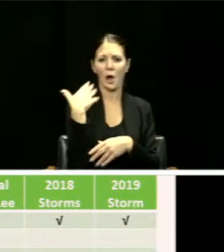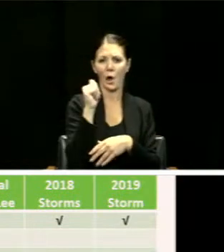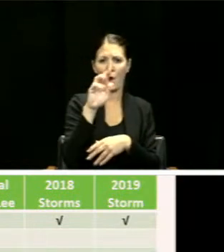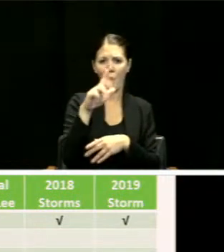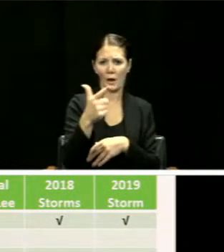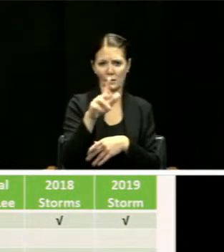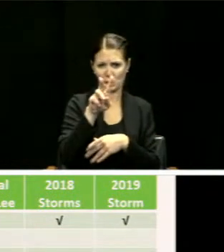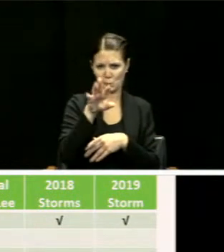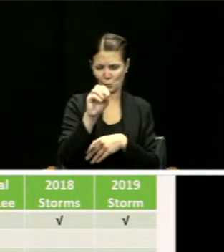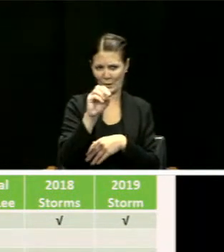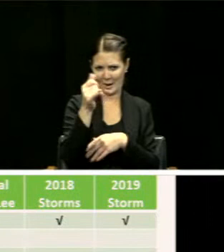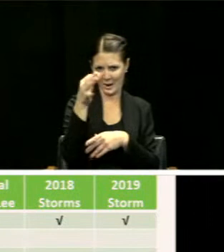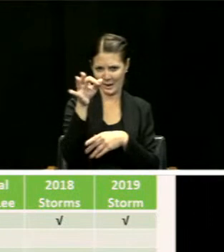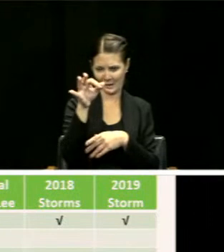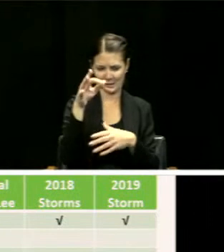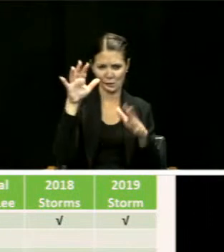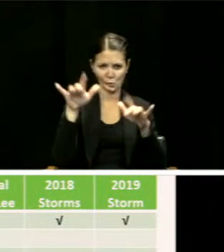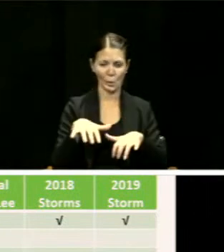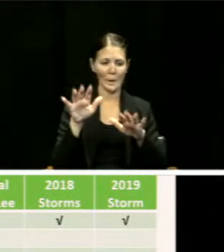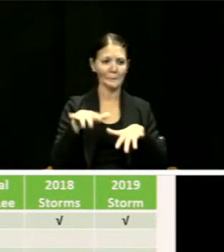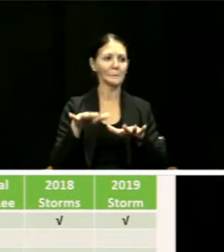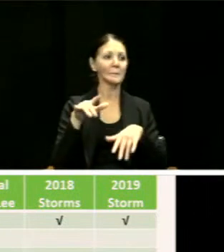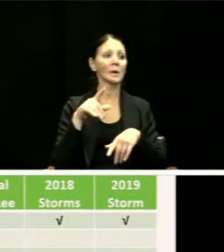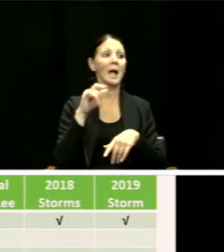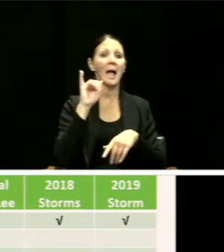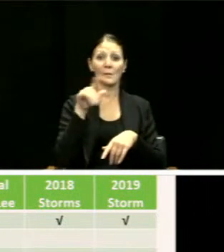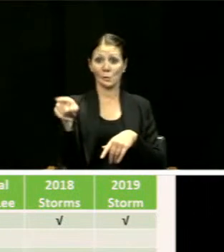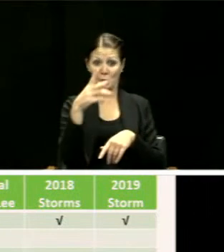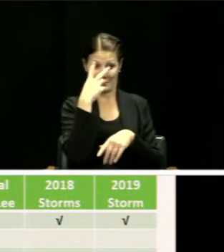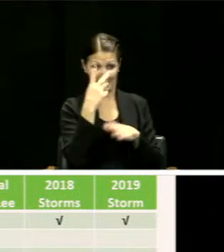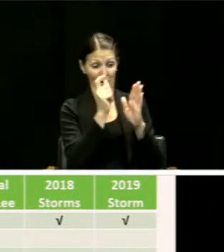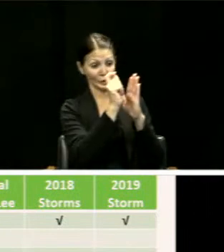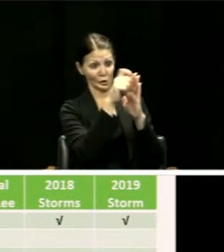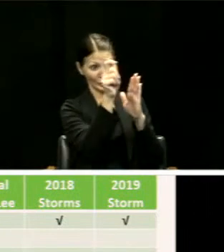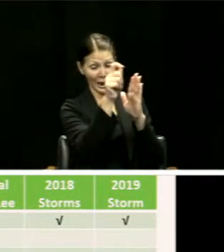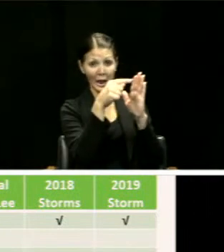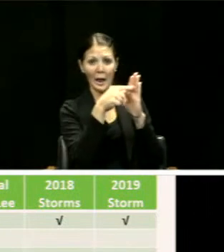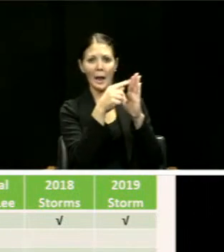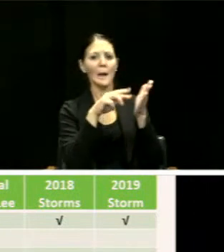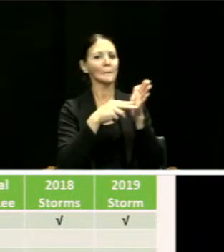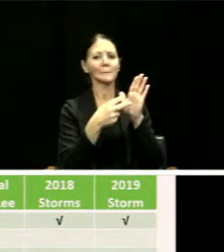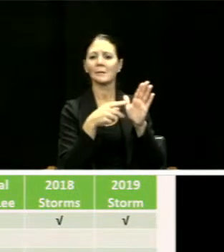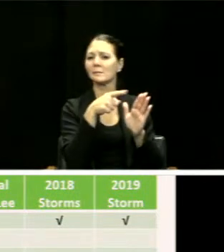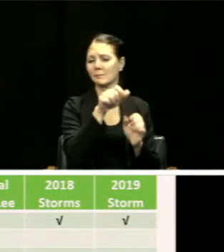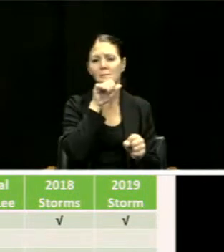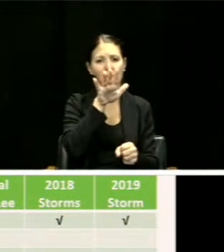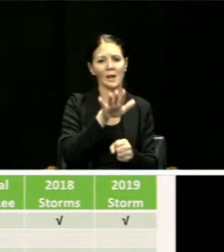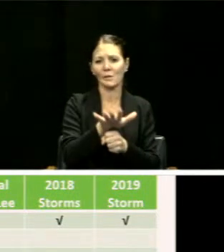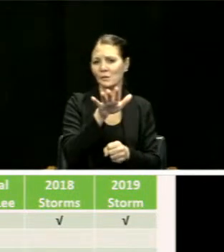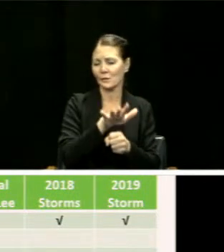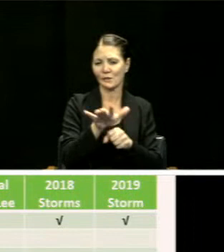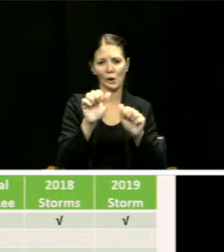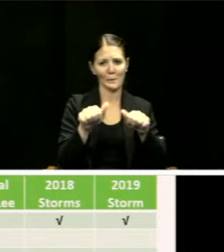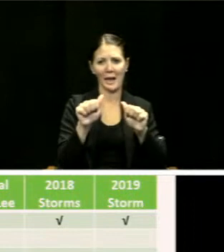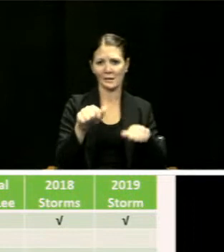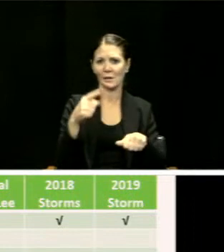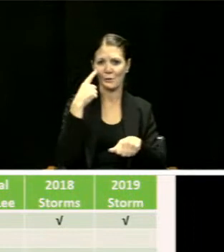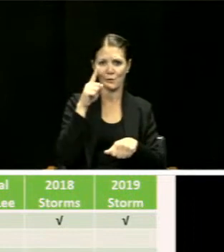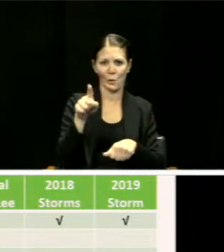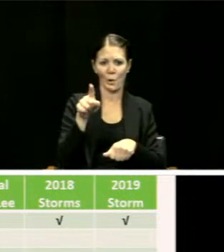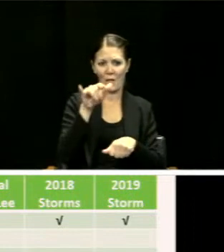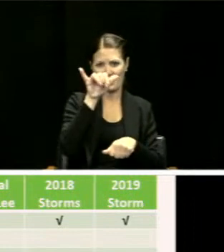storm. And if it has a checkbox in this table, you can then see that it does not have sufficient capacity for